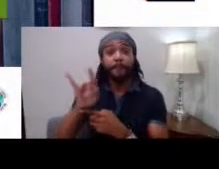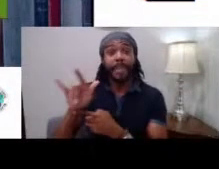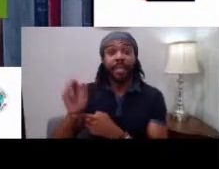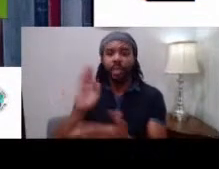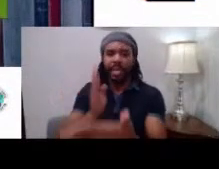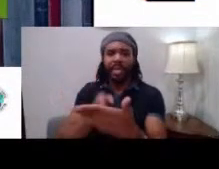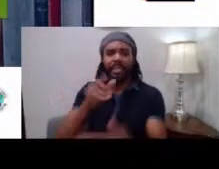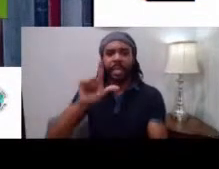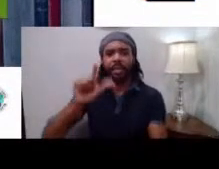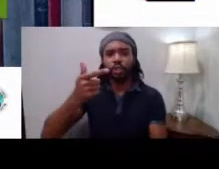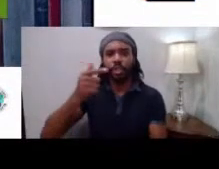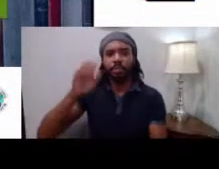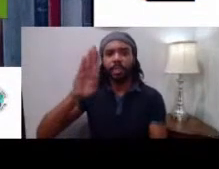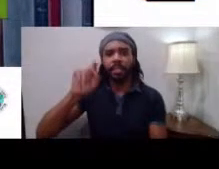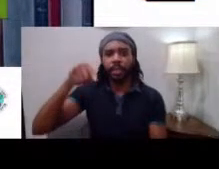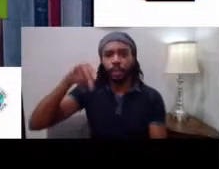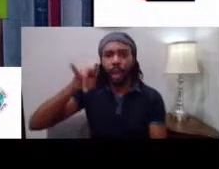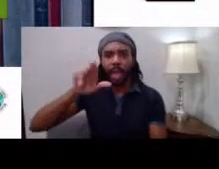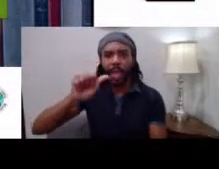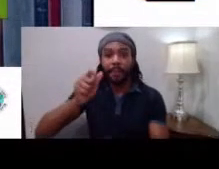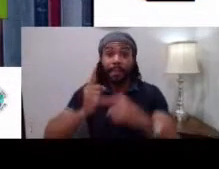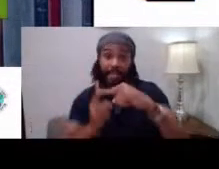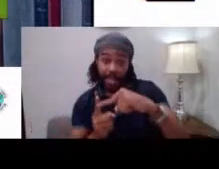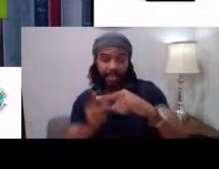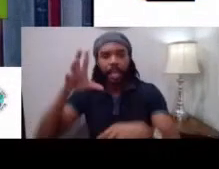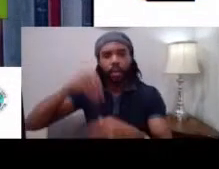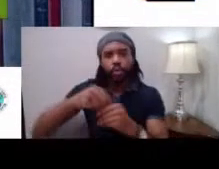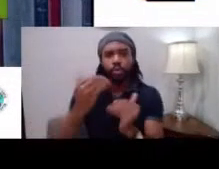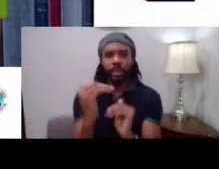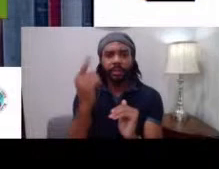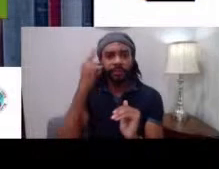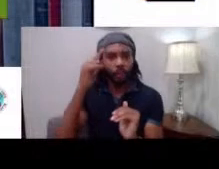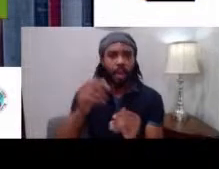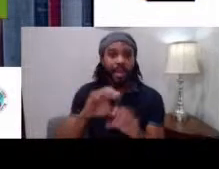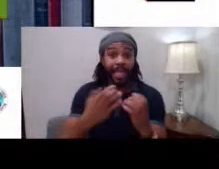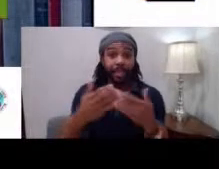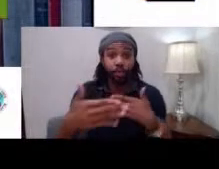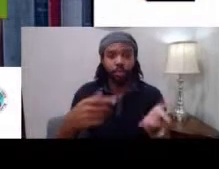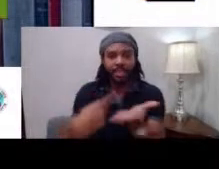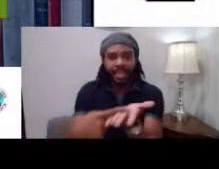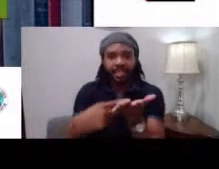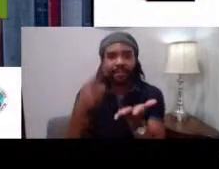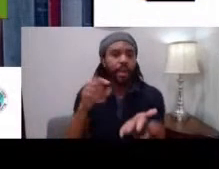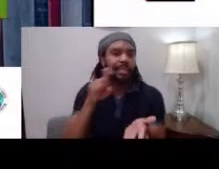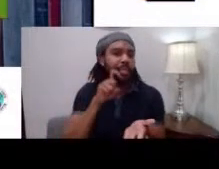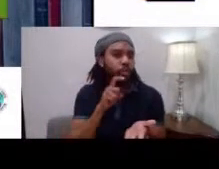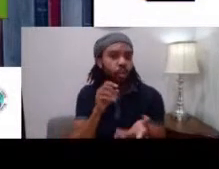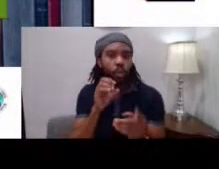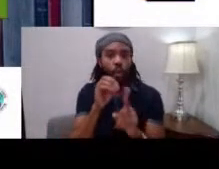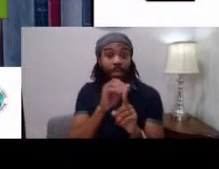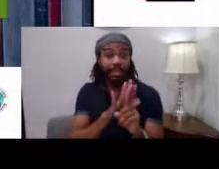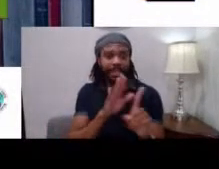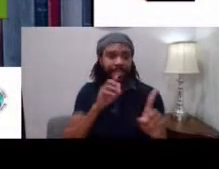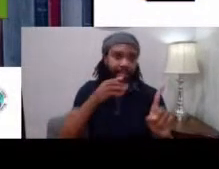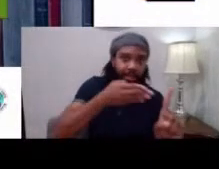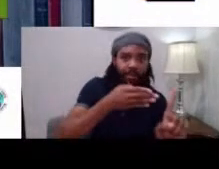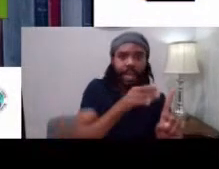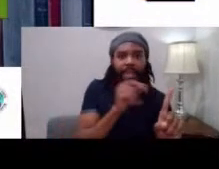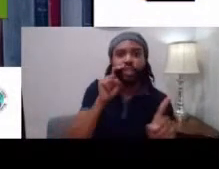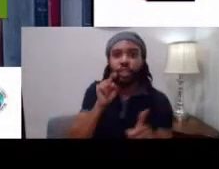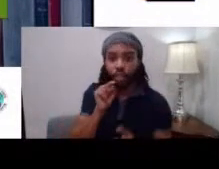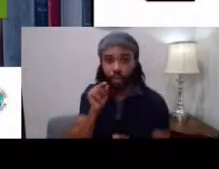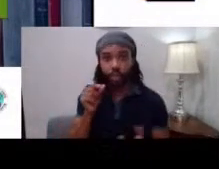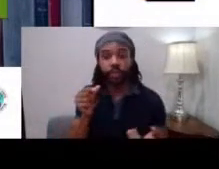anti-LGBTQAI+, including restrictions on classroom discussions of sexual orientation and gender, transgender youth